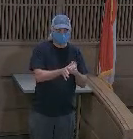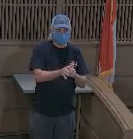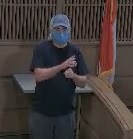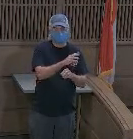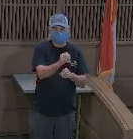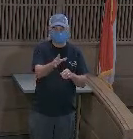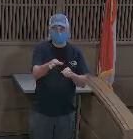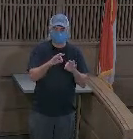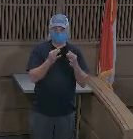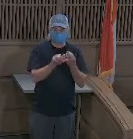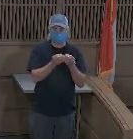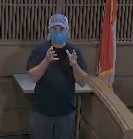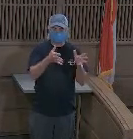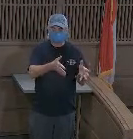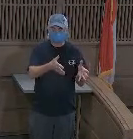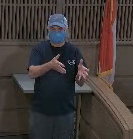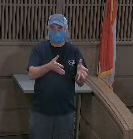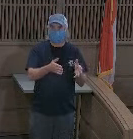behind.